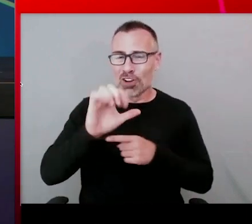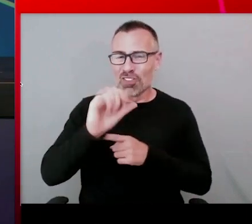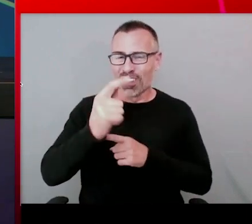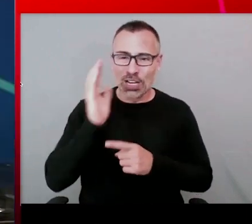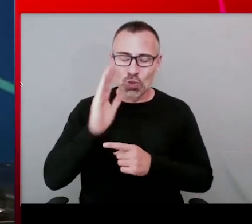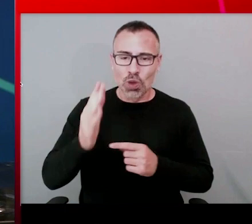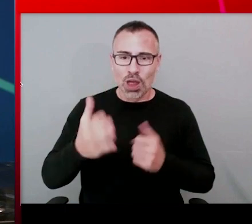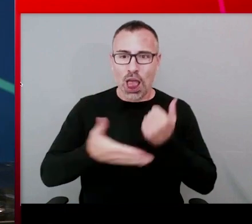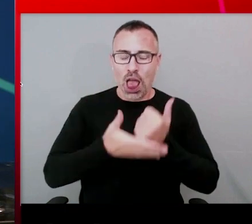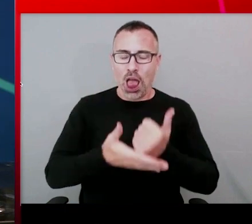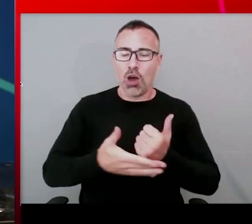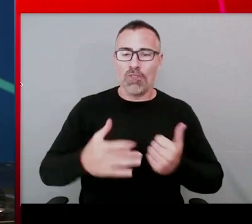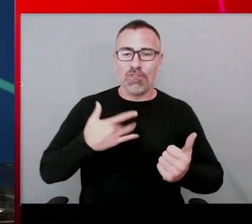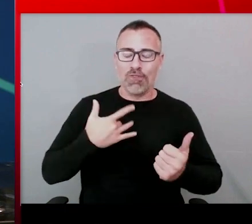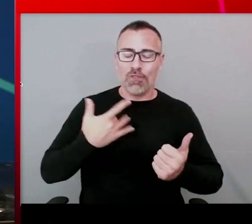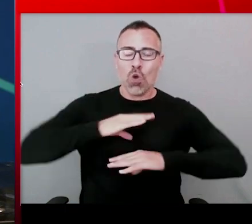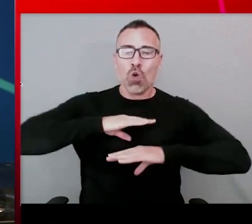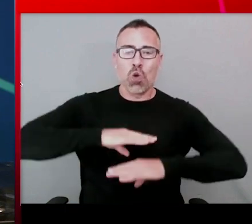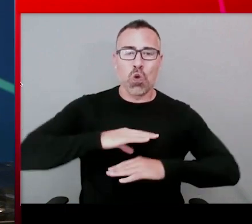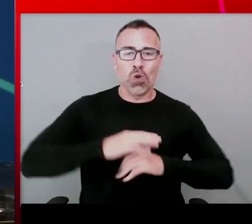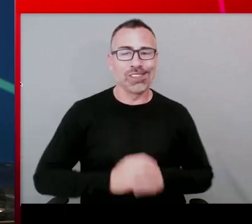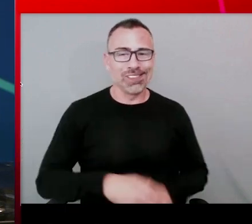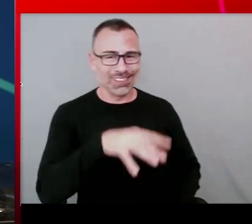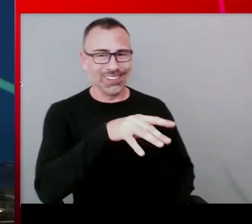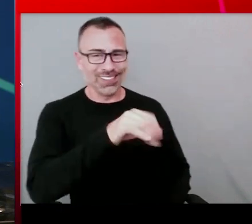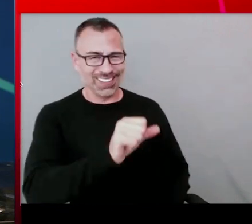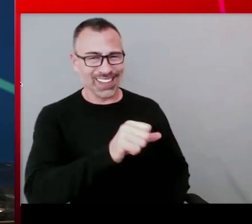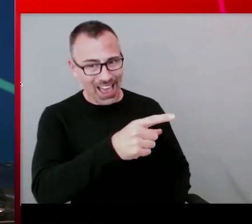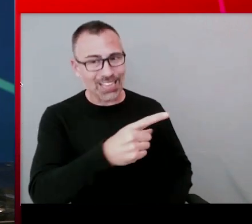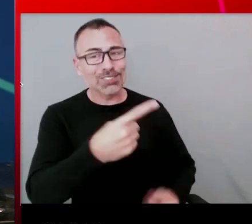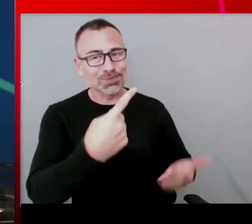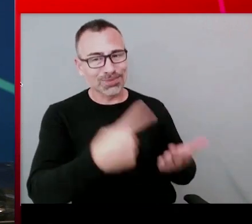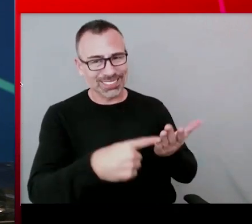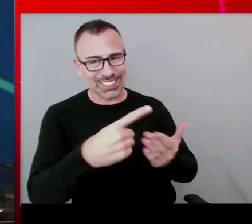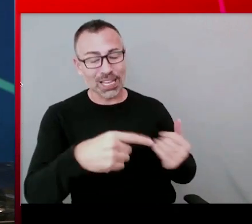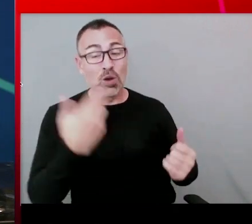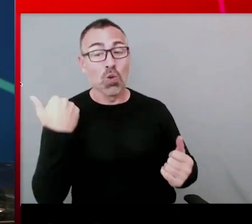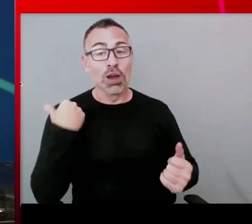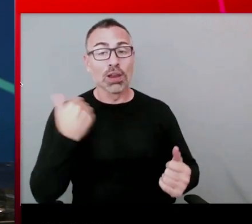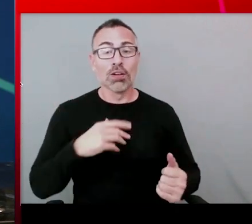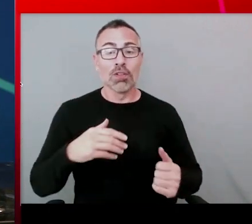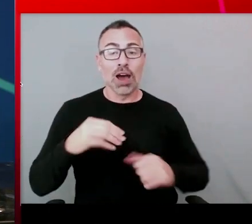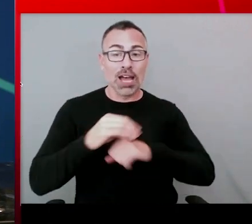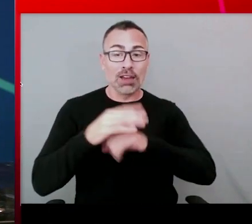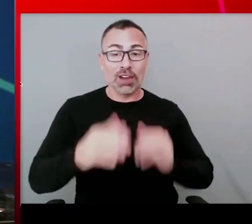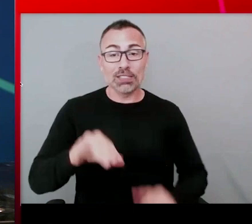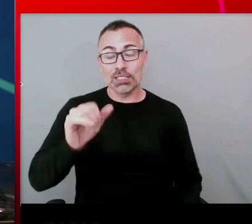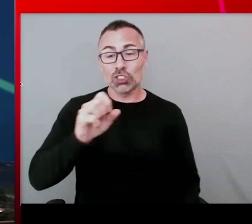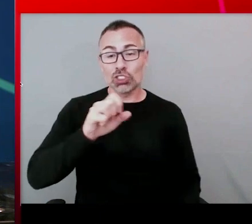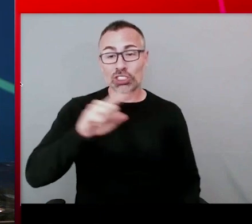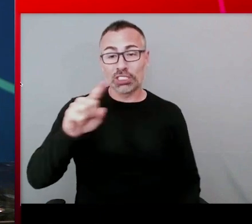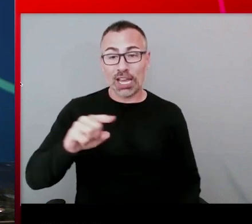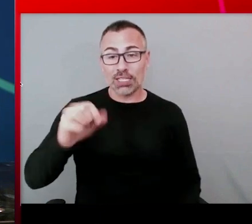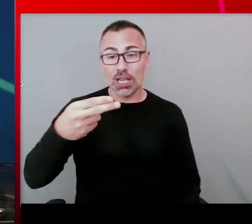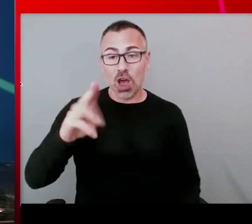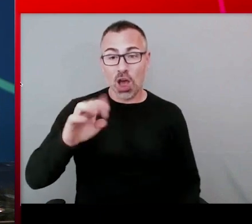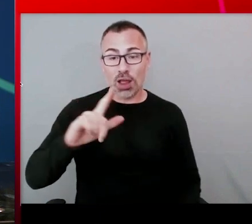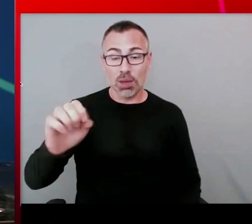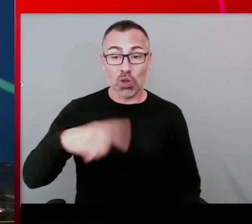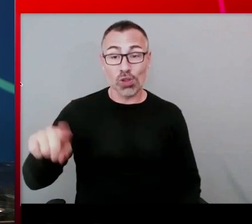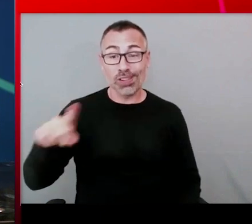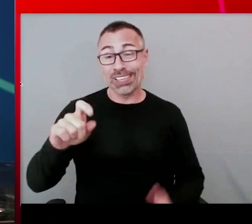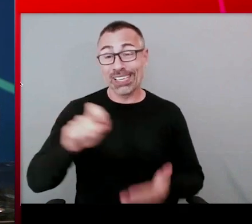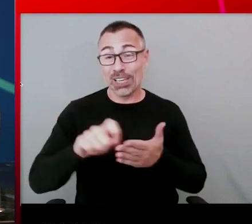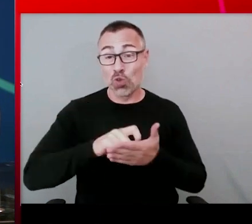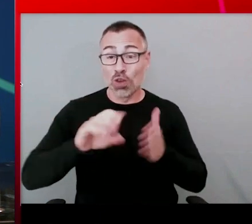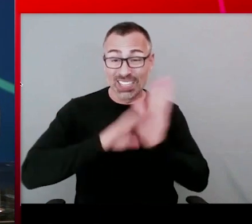this before we got up here, that one of our key advisors is Jez Humble, who wrote the DevOps handbook and Accelerate.